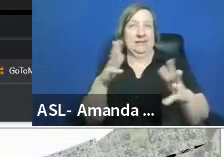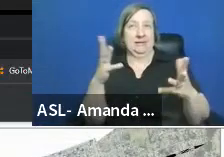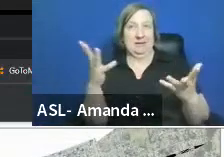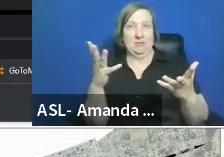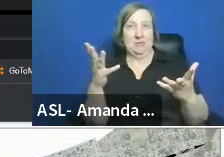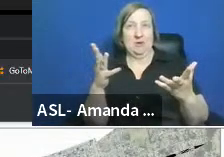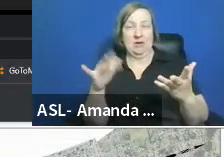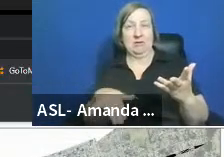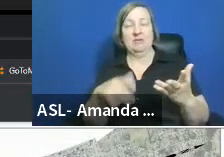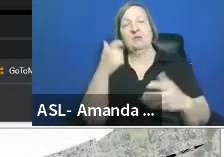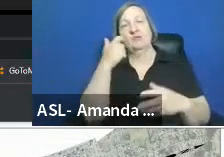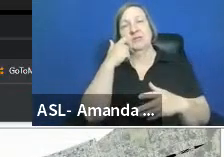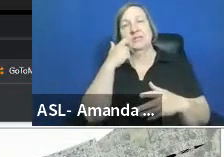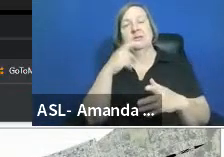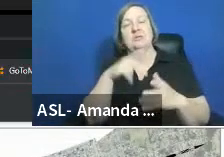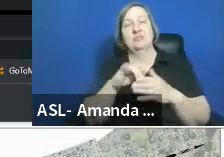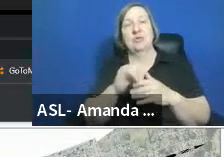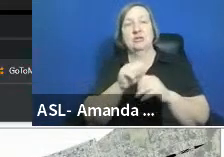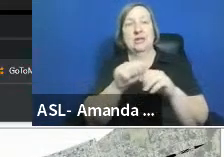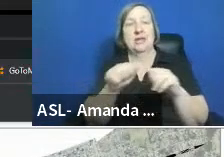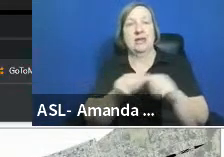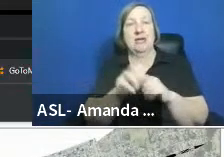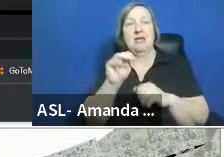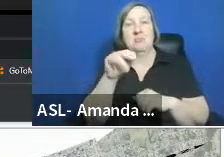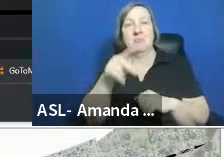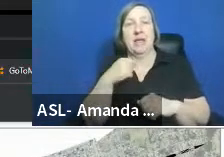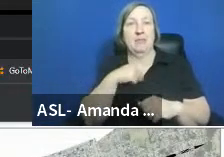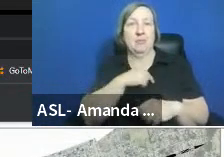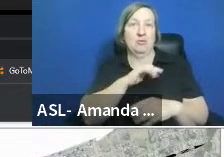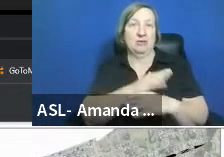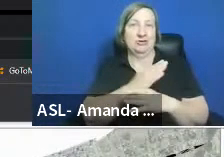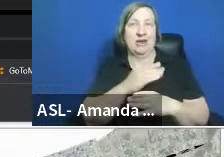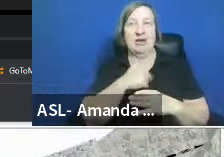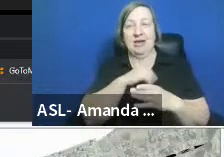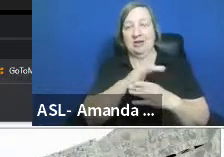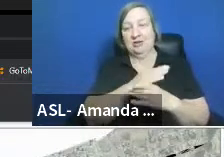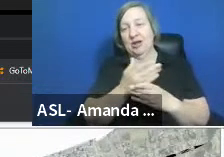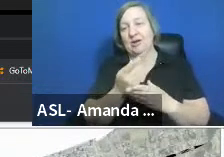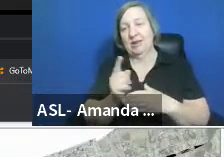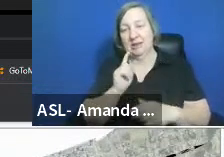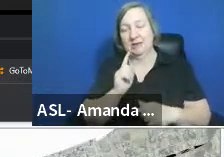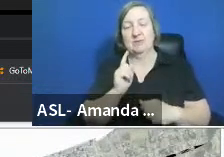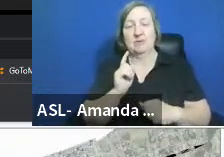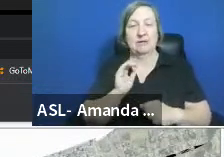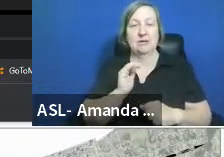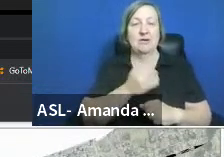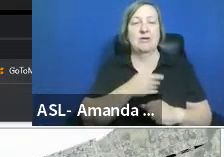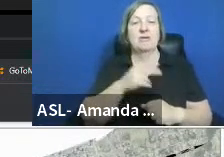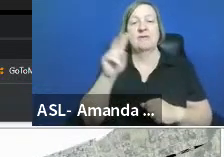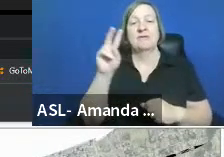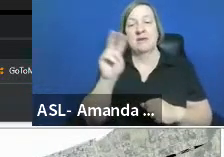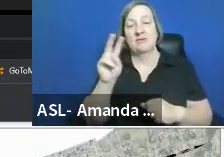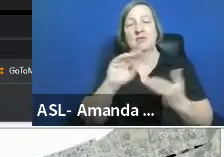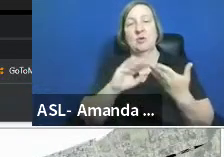the recent project area maps that we've shared. We shared this last week at our Vancouver Community Forum